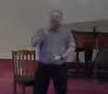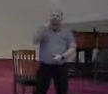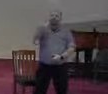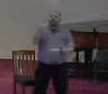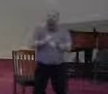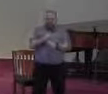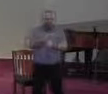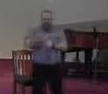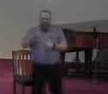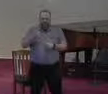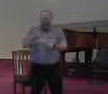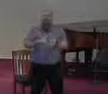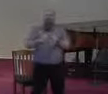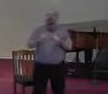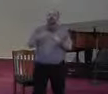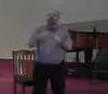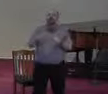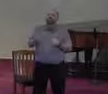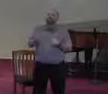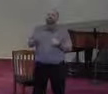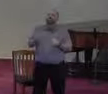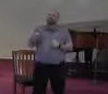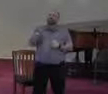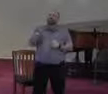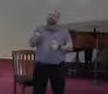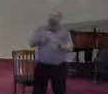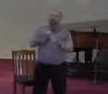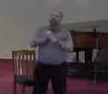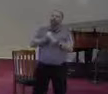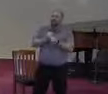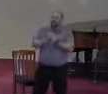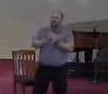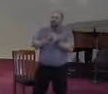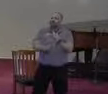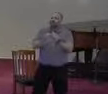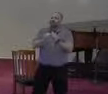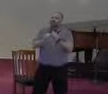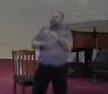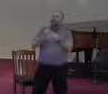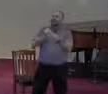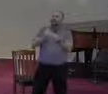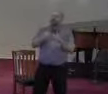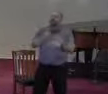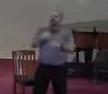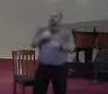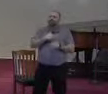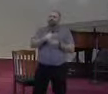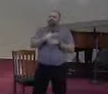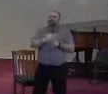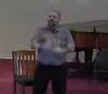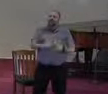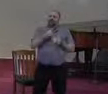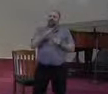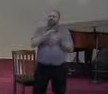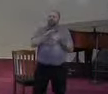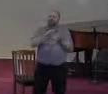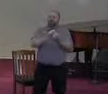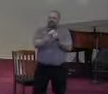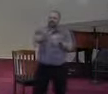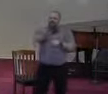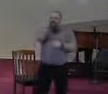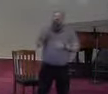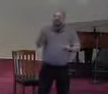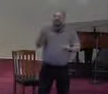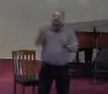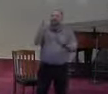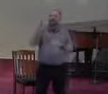you, but God, that she would receive and grow closer to you as we share life's journey together. Father, we lift